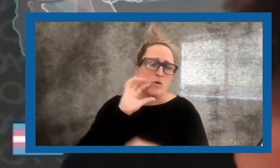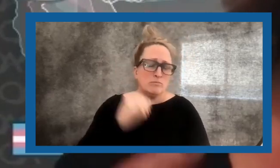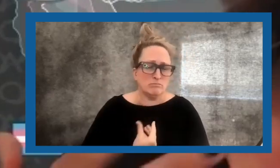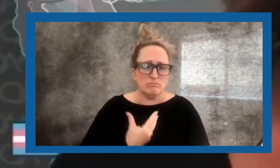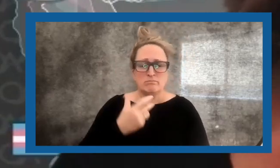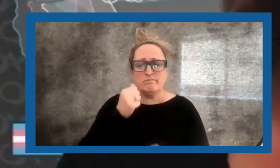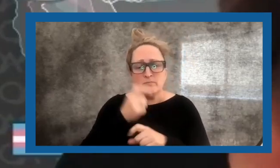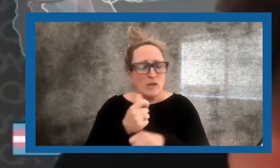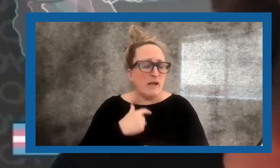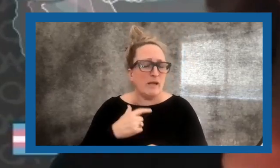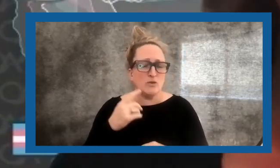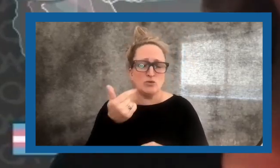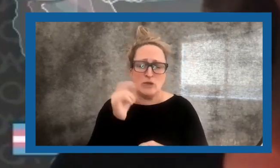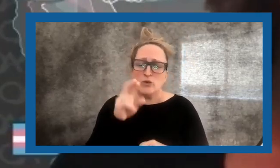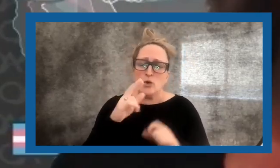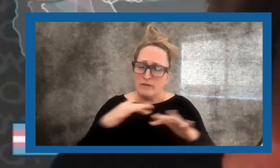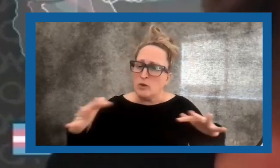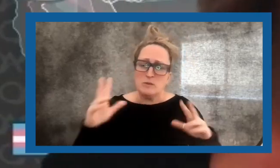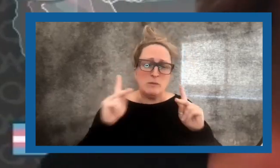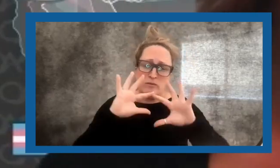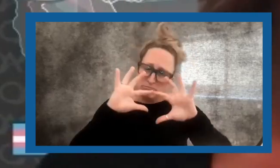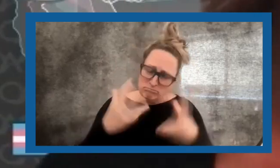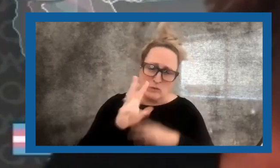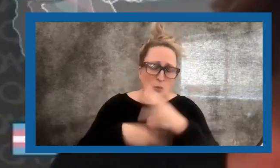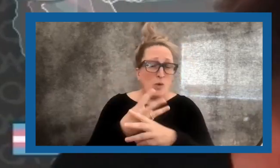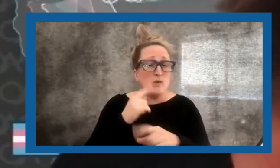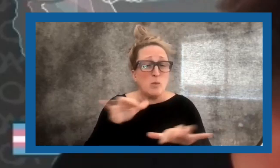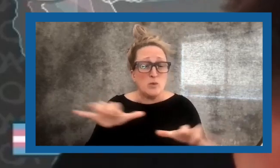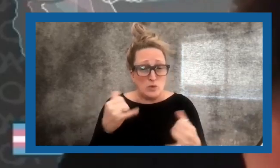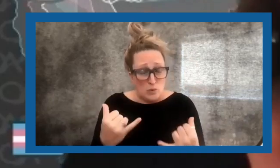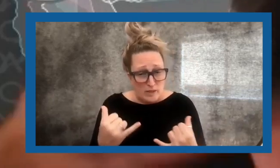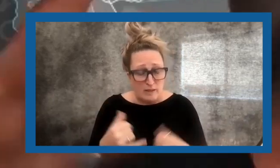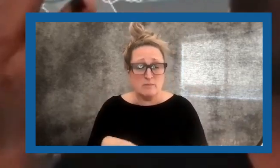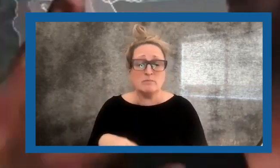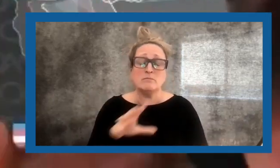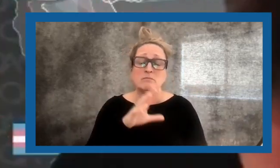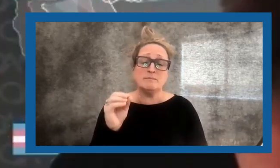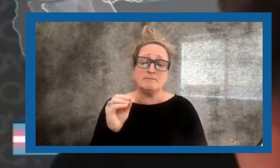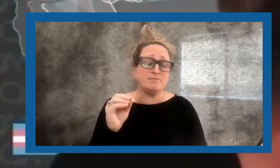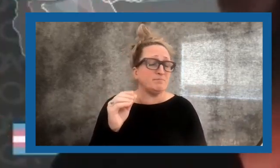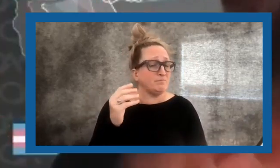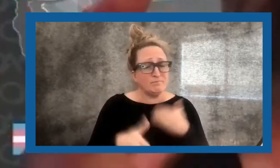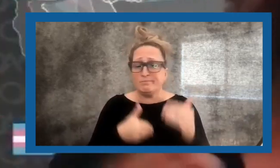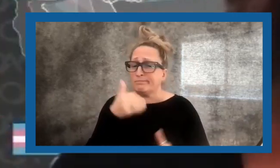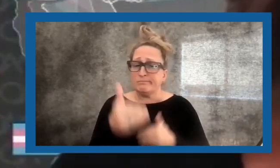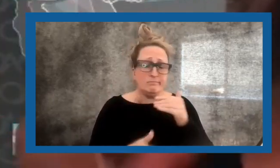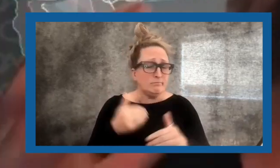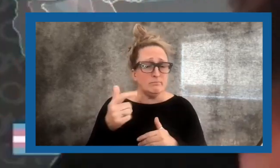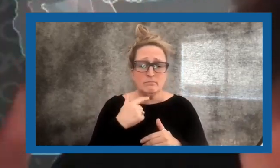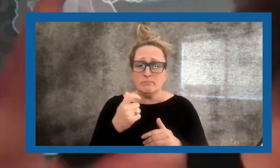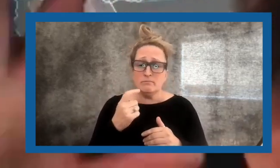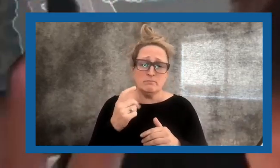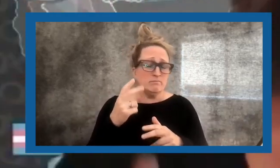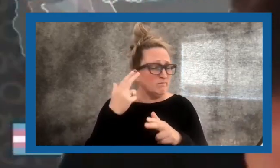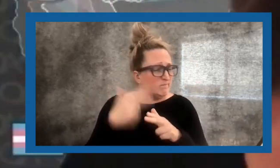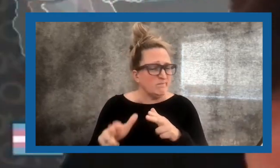our gender diverse community across the world. So that is what we are doing today. And we're gonna go through, we have a packed,